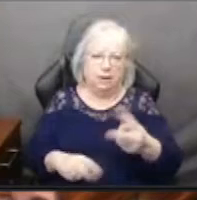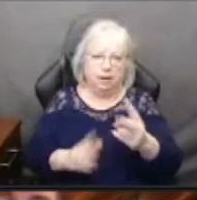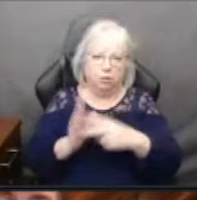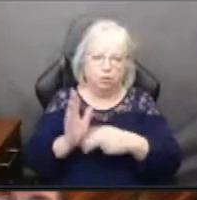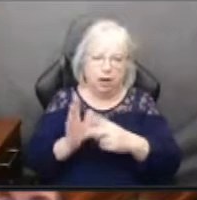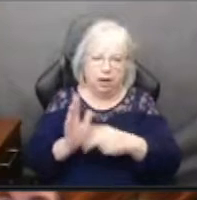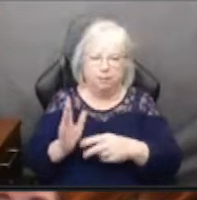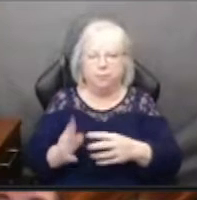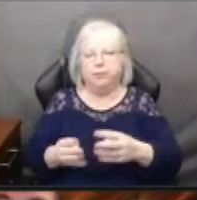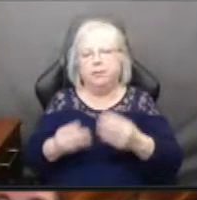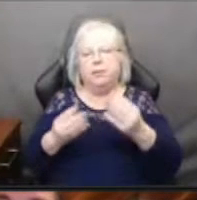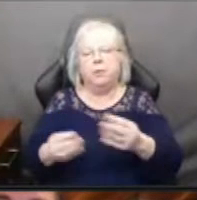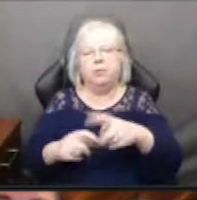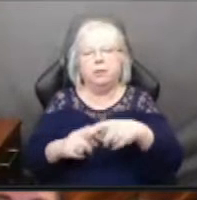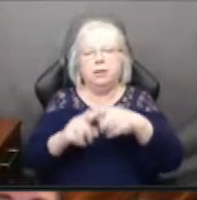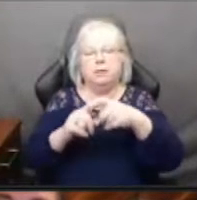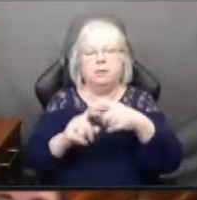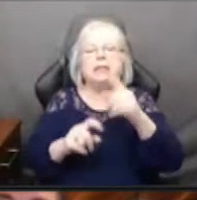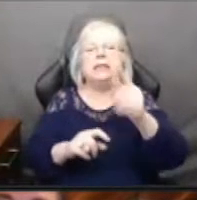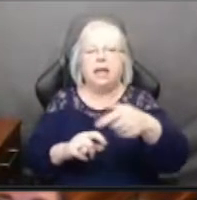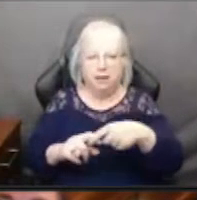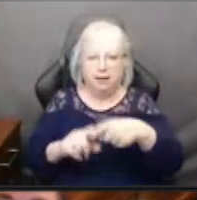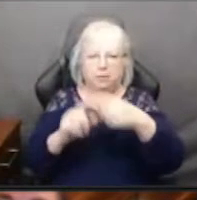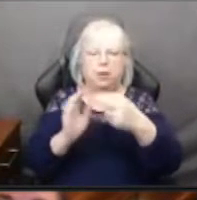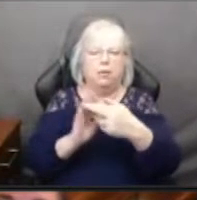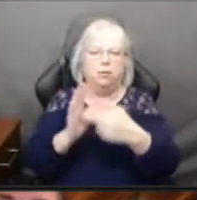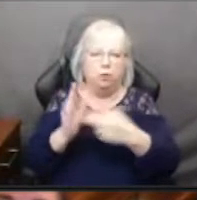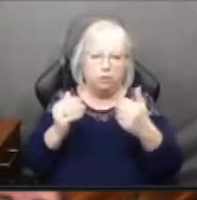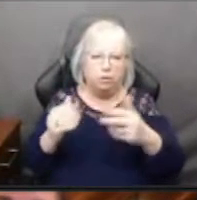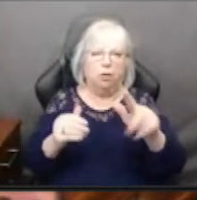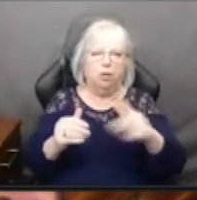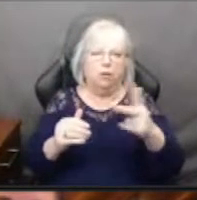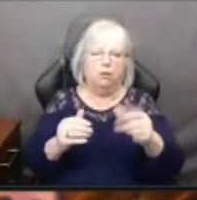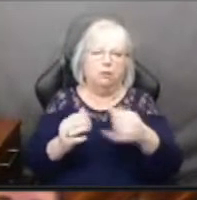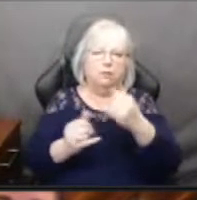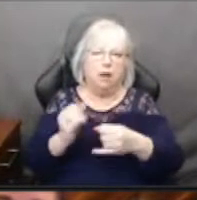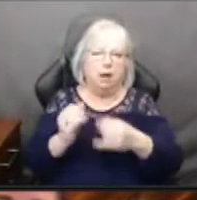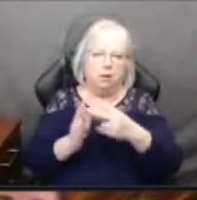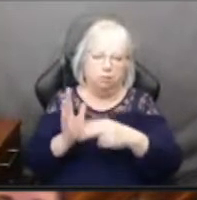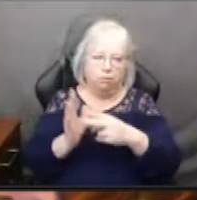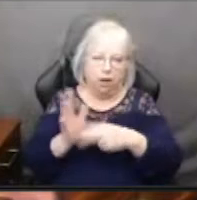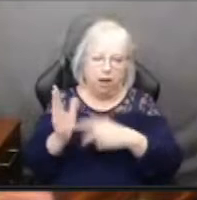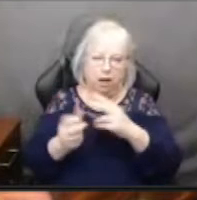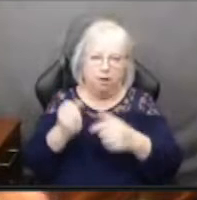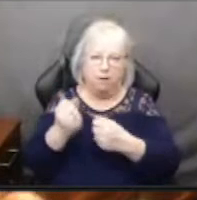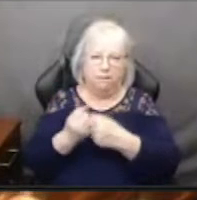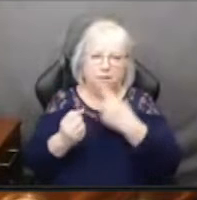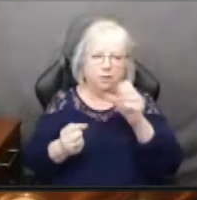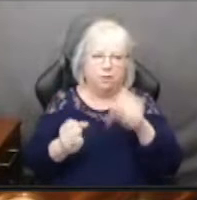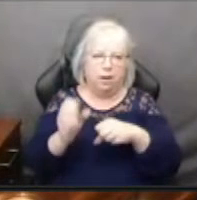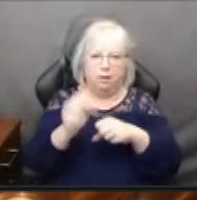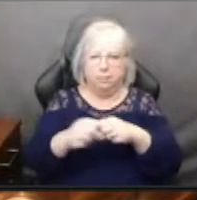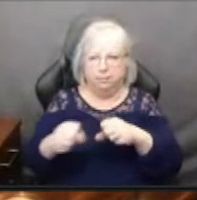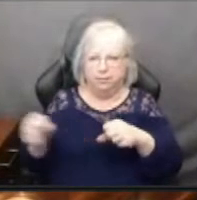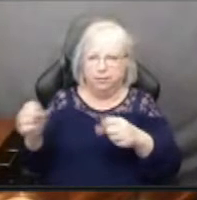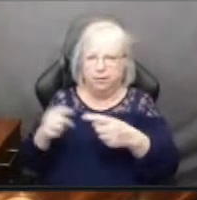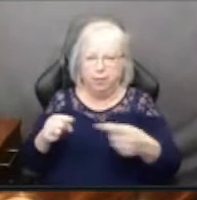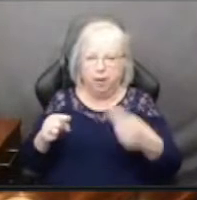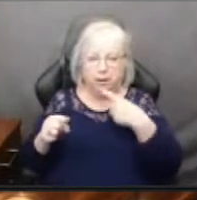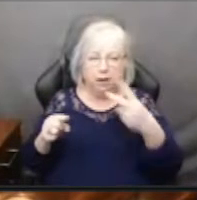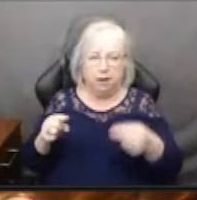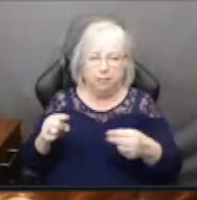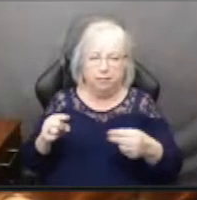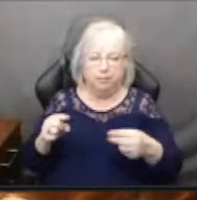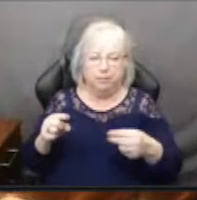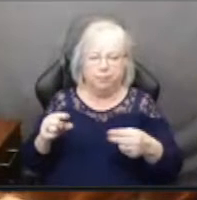Move to suspend the rules and place on third and final reading. Second. There's a motion and second. All those in favor, please say aye. Aye. All